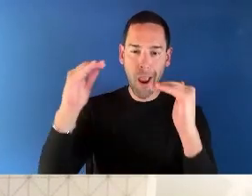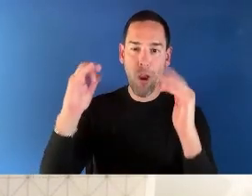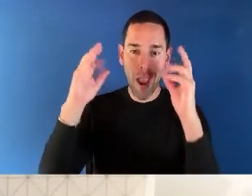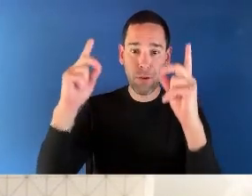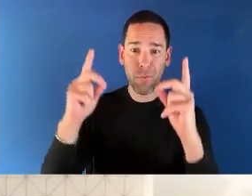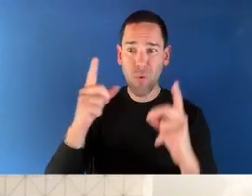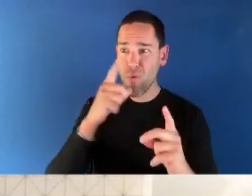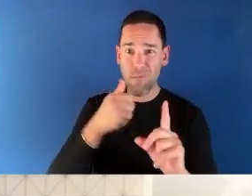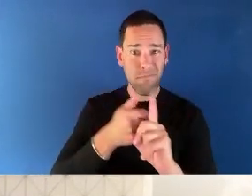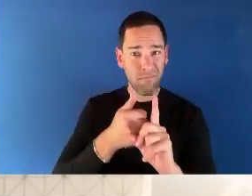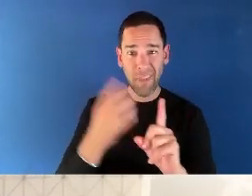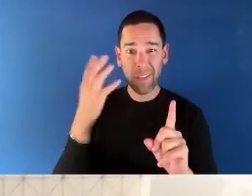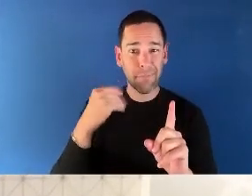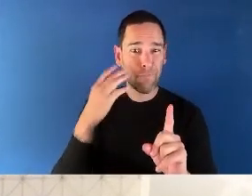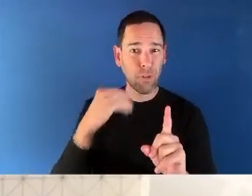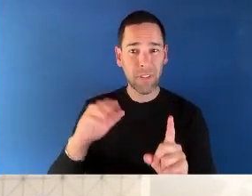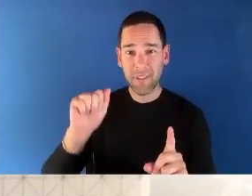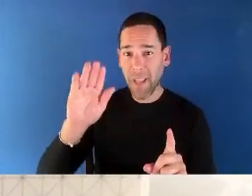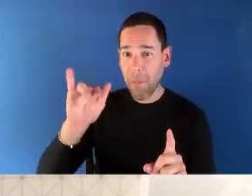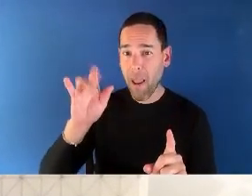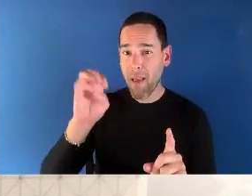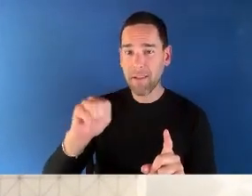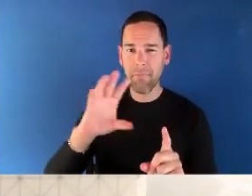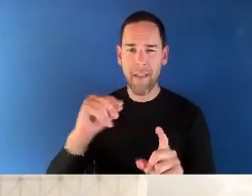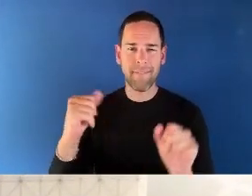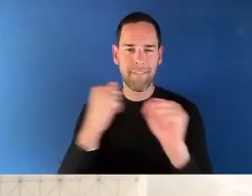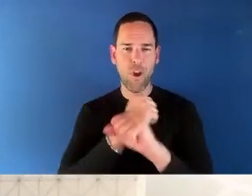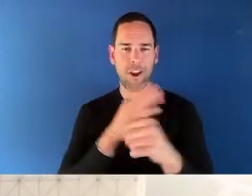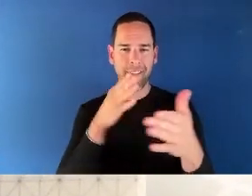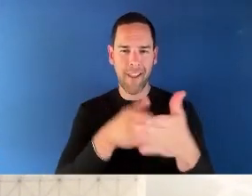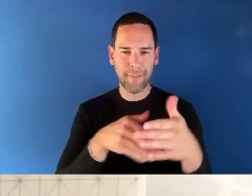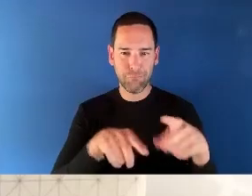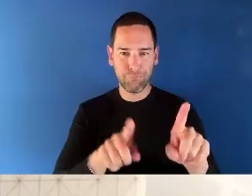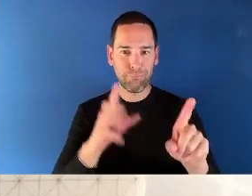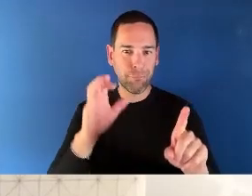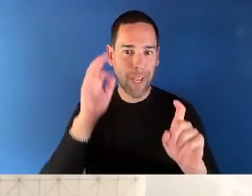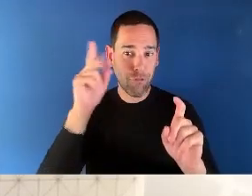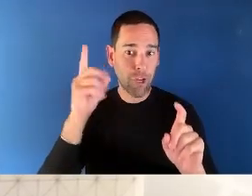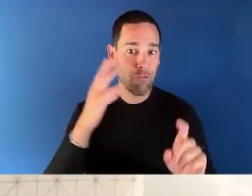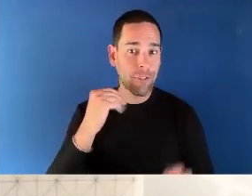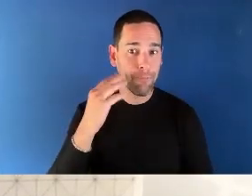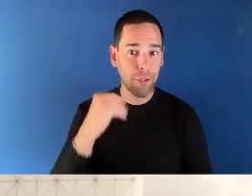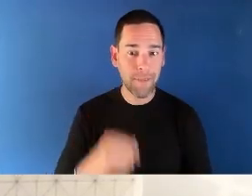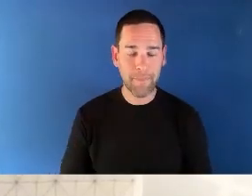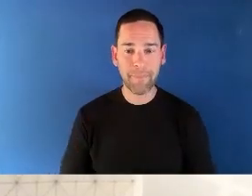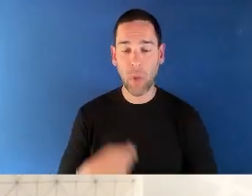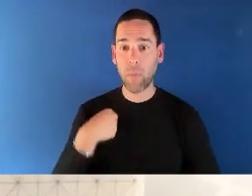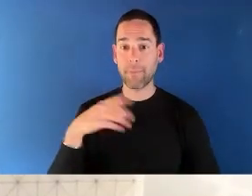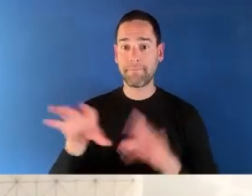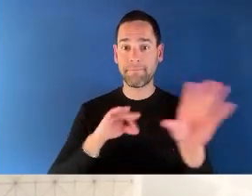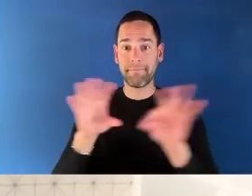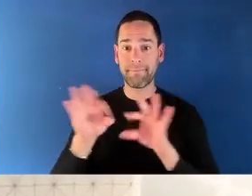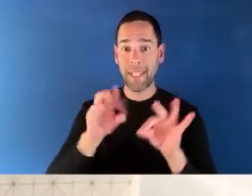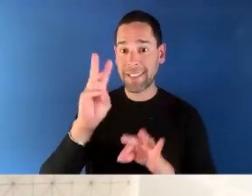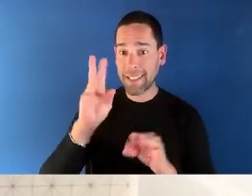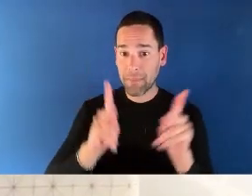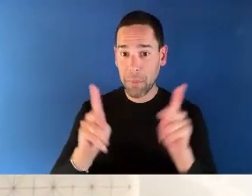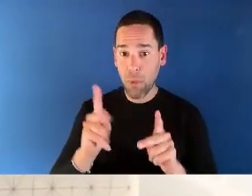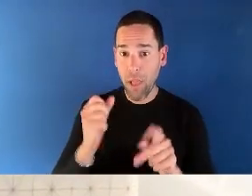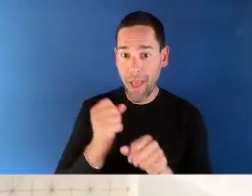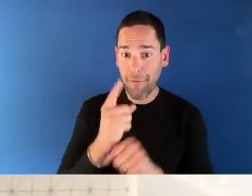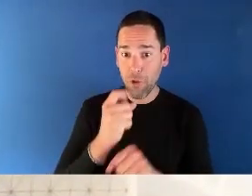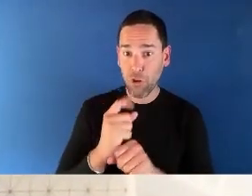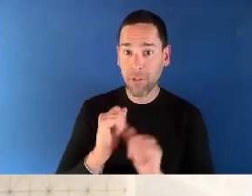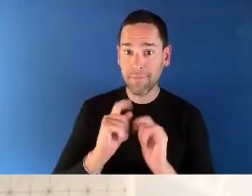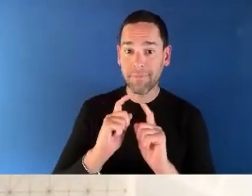ableism in education. We select 6 winners a year and give them each $1,000, and we also shoot a video with them that's illustrated